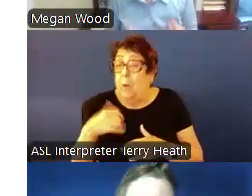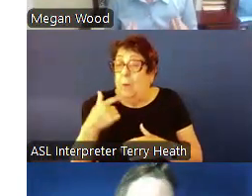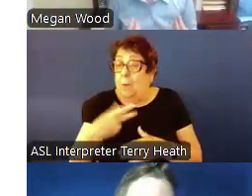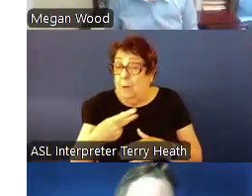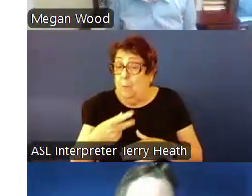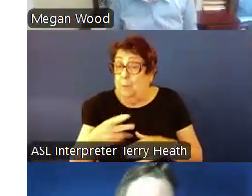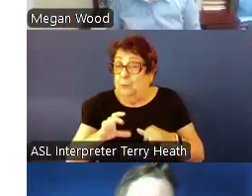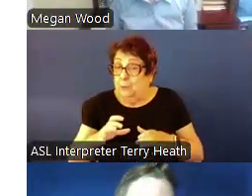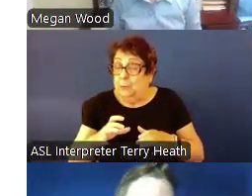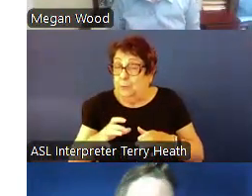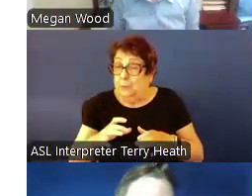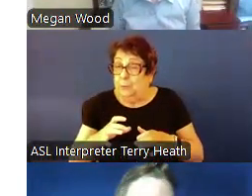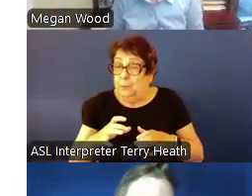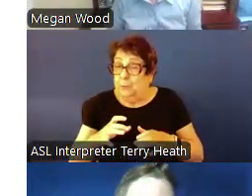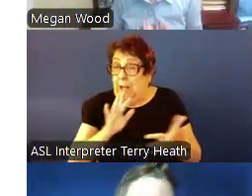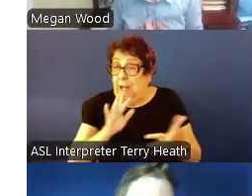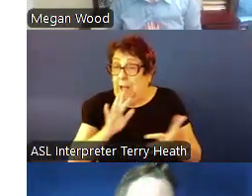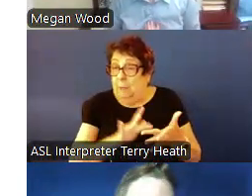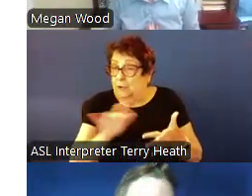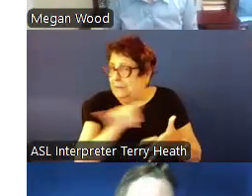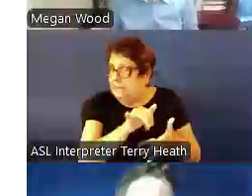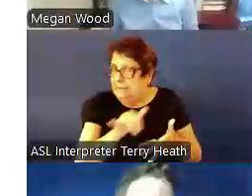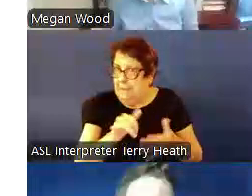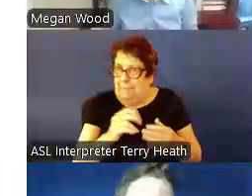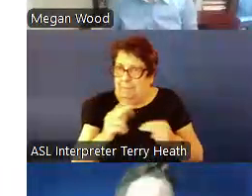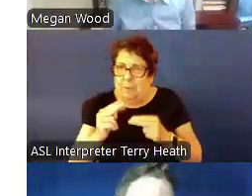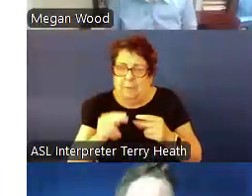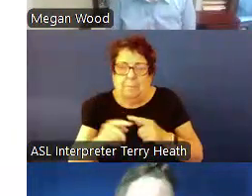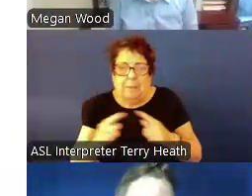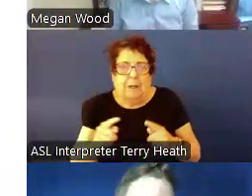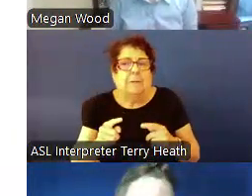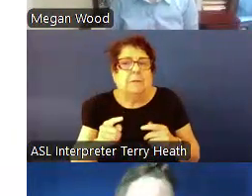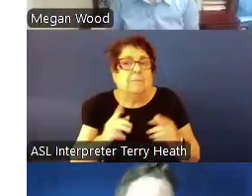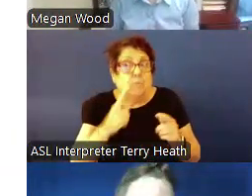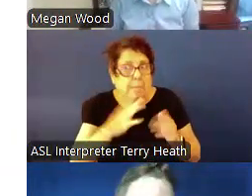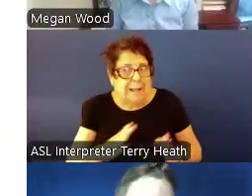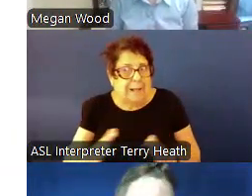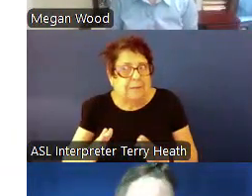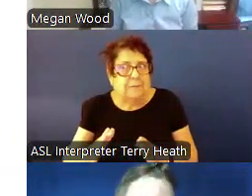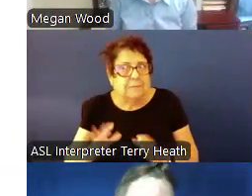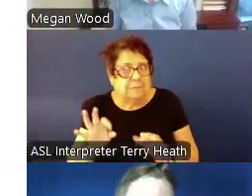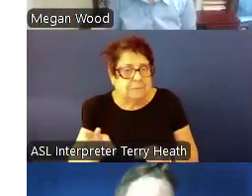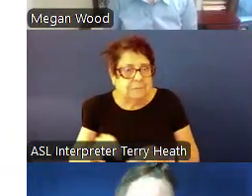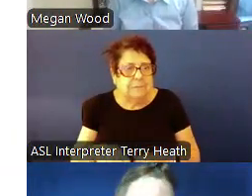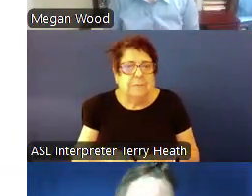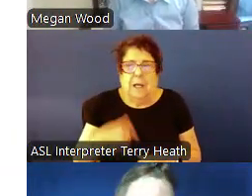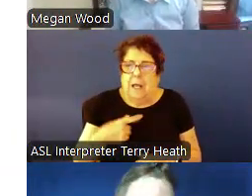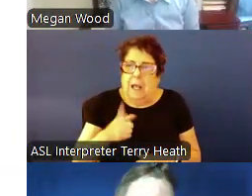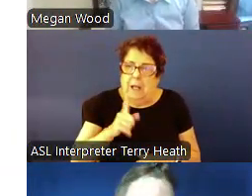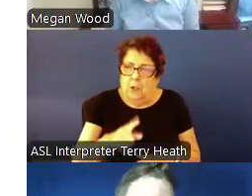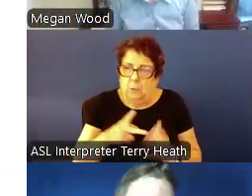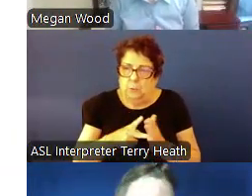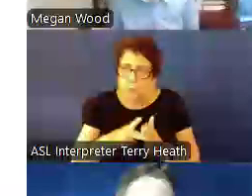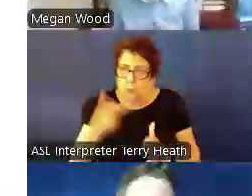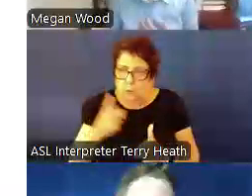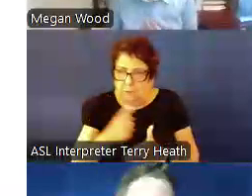also planning. Originally, I go to the same senior high-rise building twice a week, and